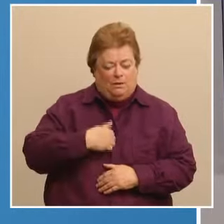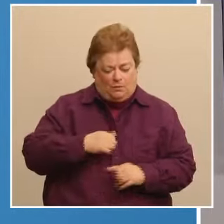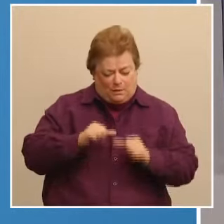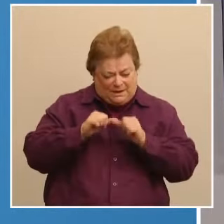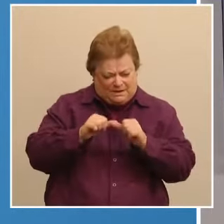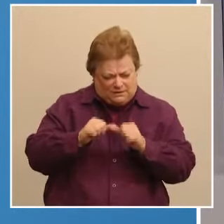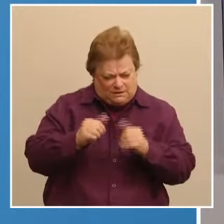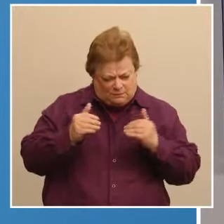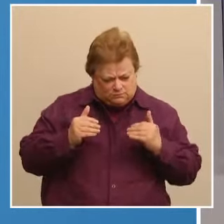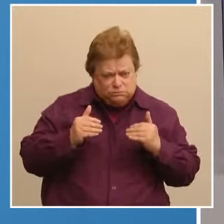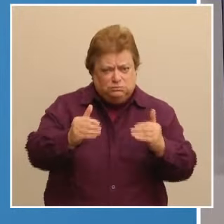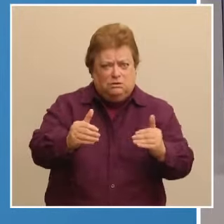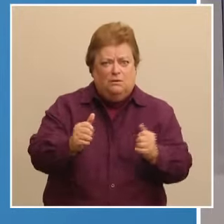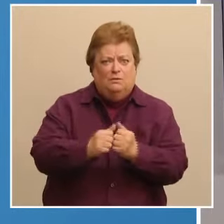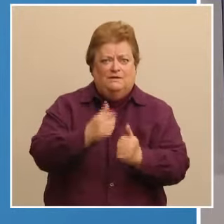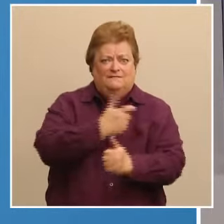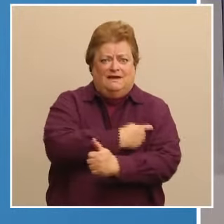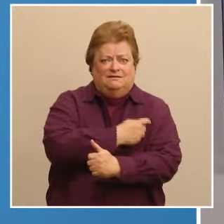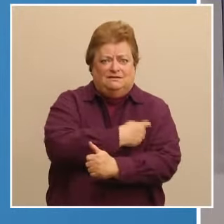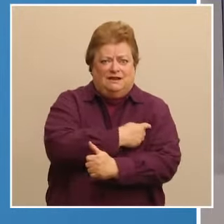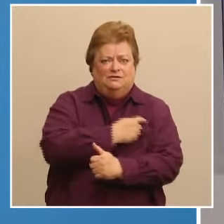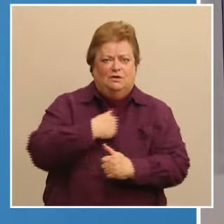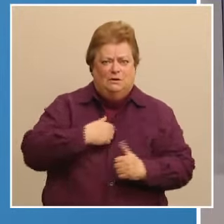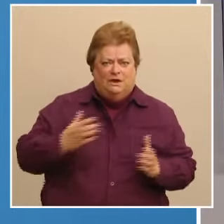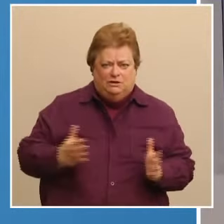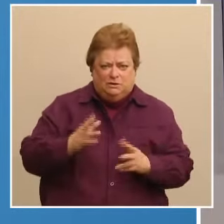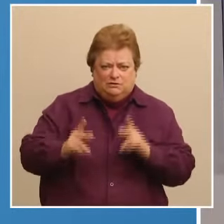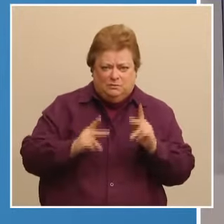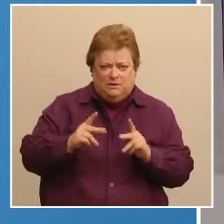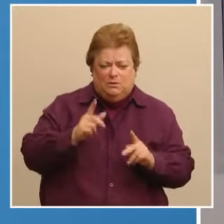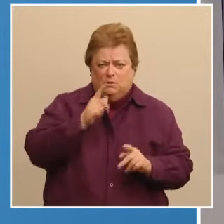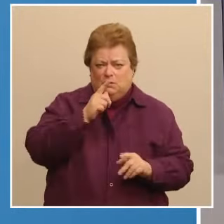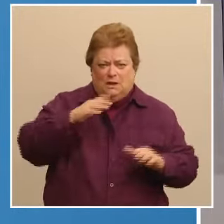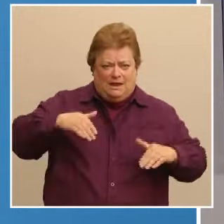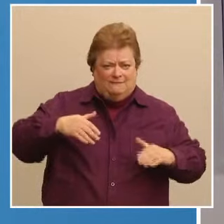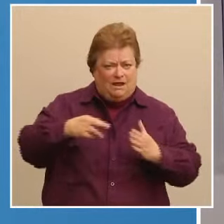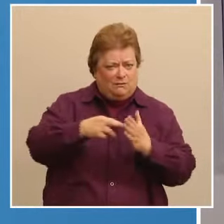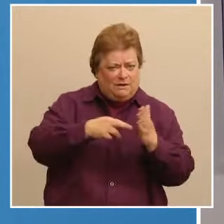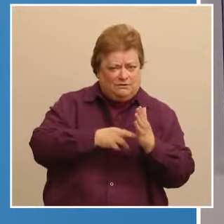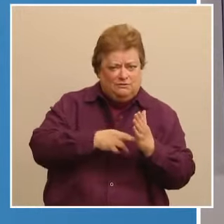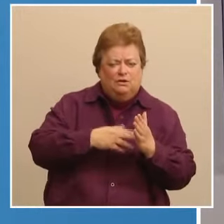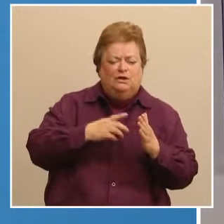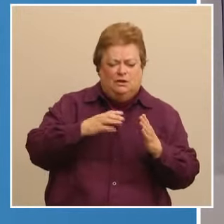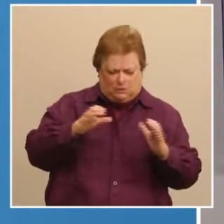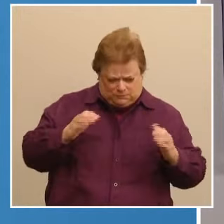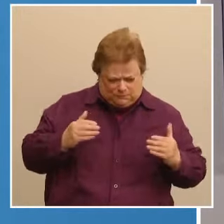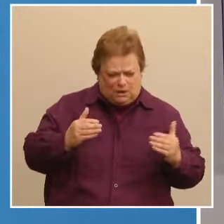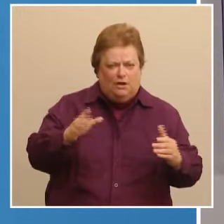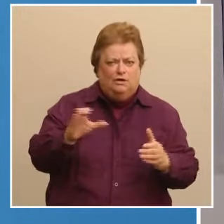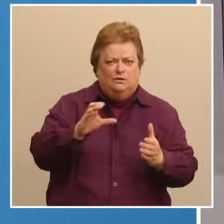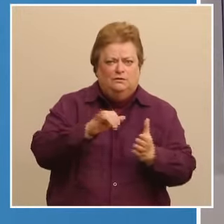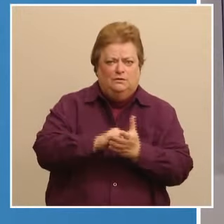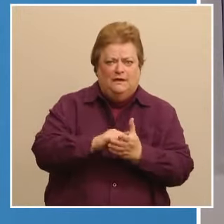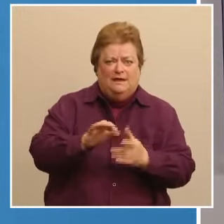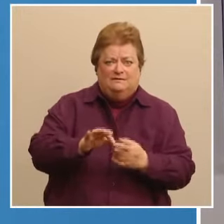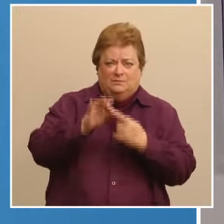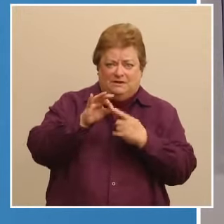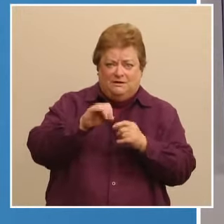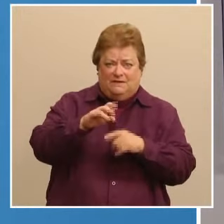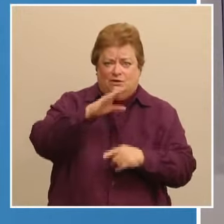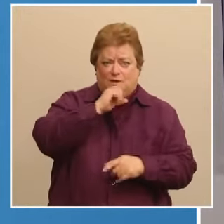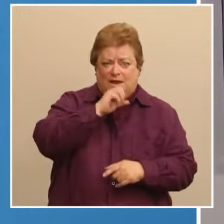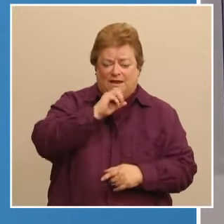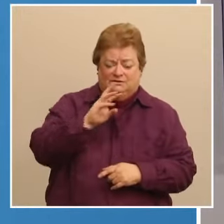steam ahead with our vaccination efforts, we encourage people who have not yet registered to do so, particularly if you are